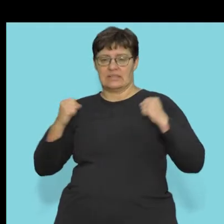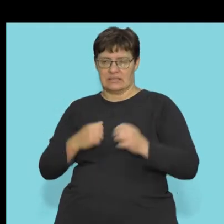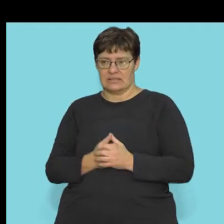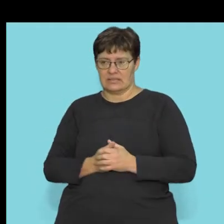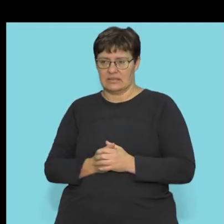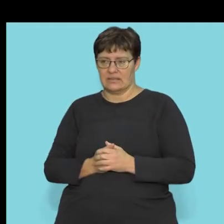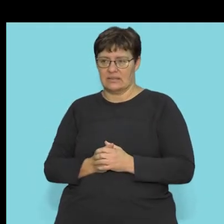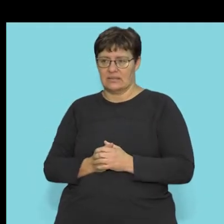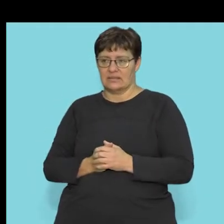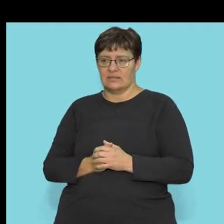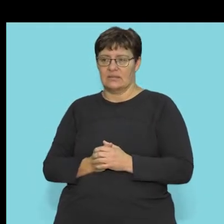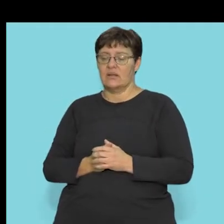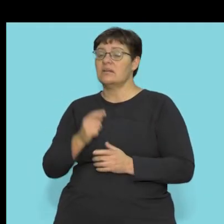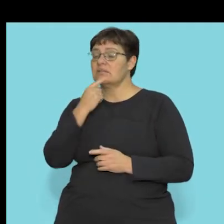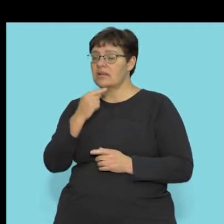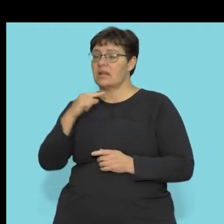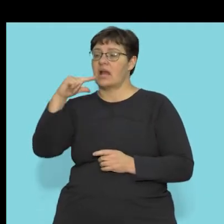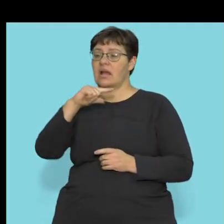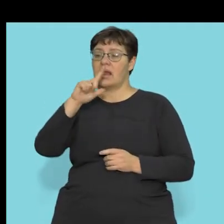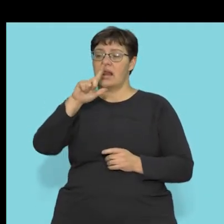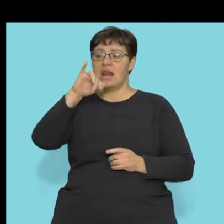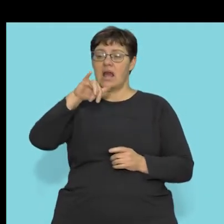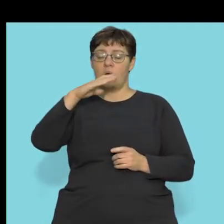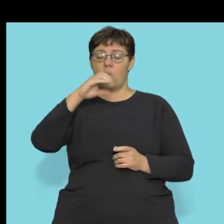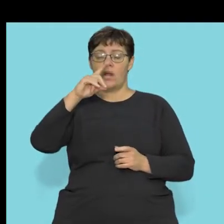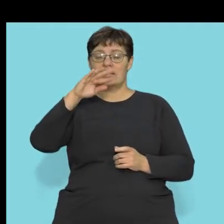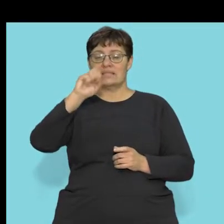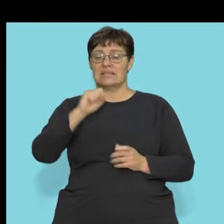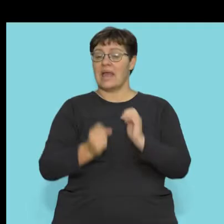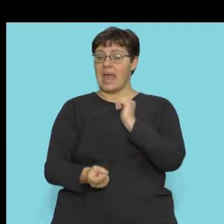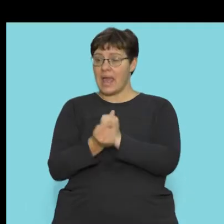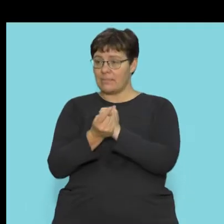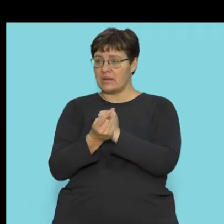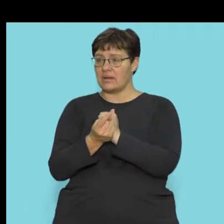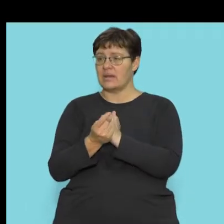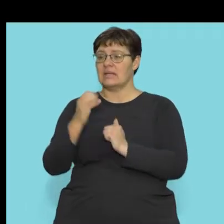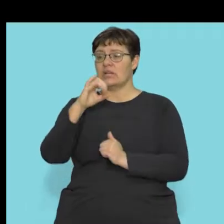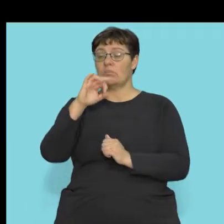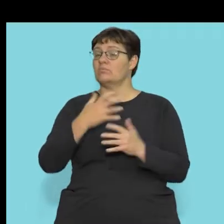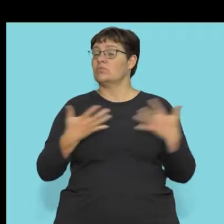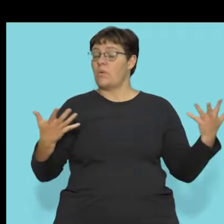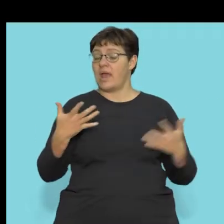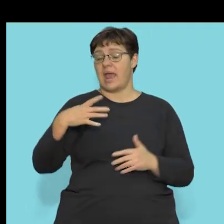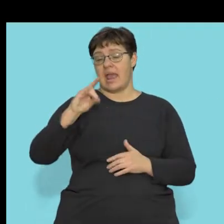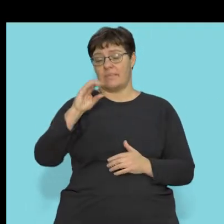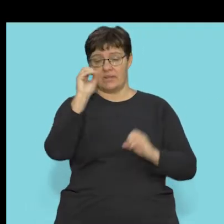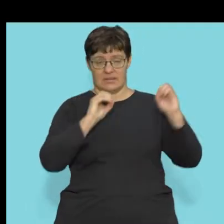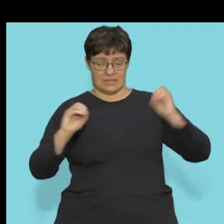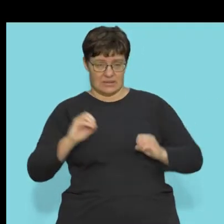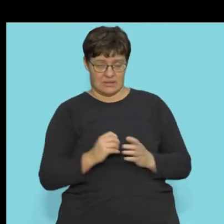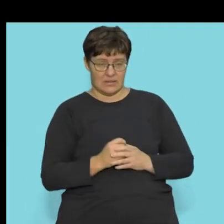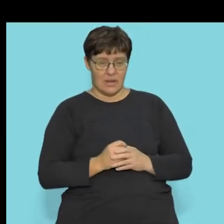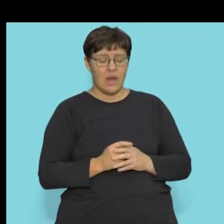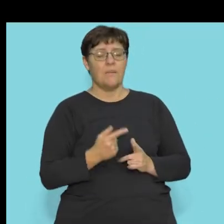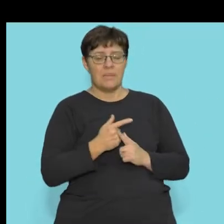exercise. And this enables what we call glycolysis to take place in the cytoplasm in animal cells. As I mentioned,